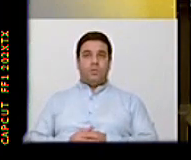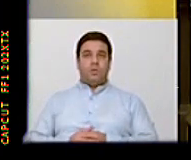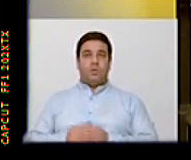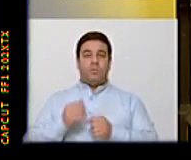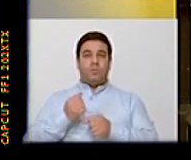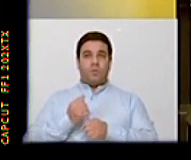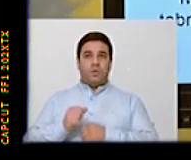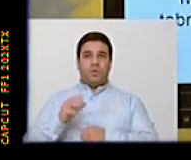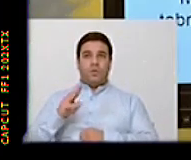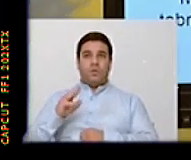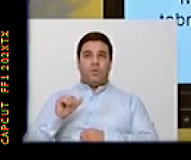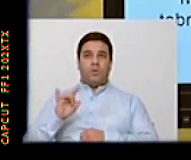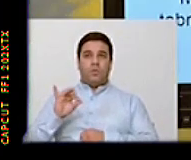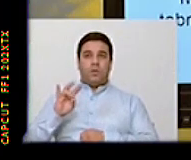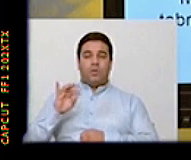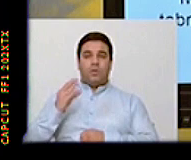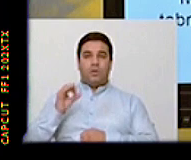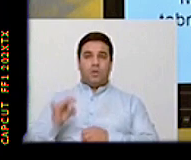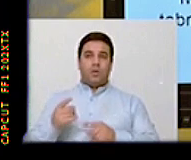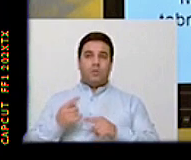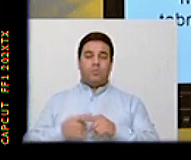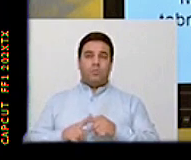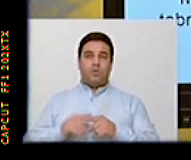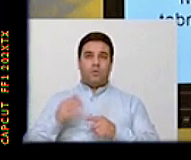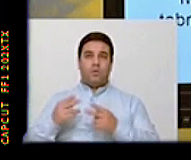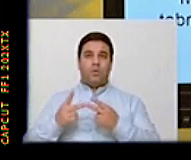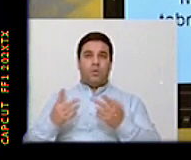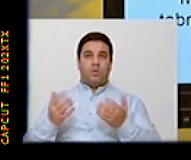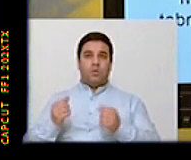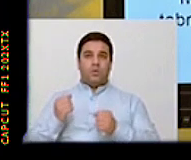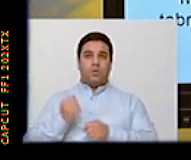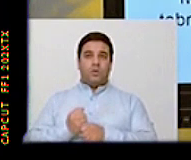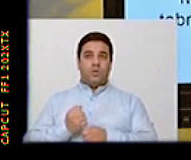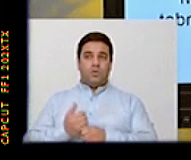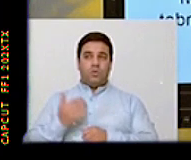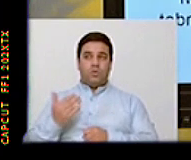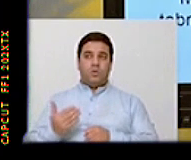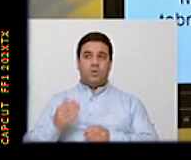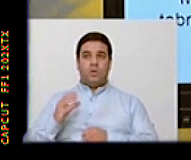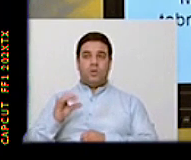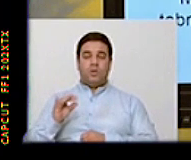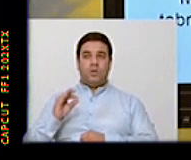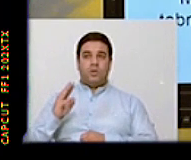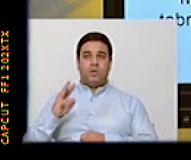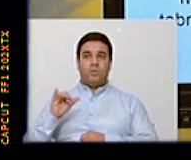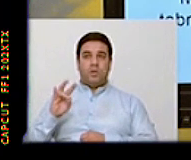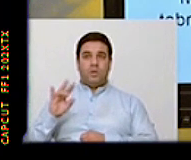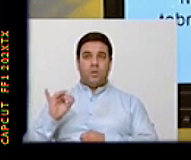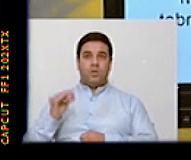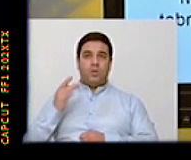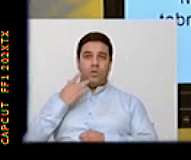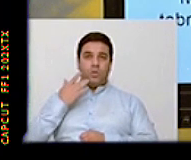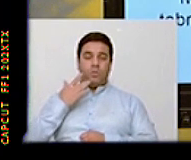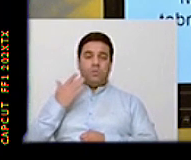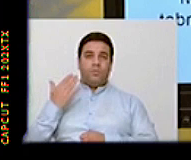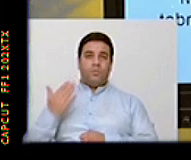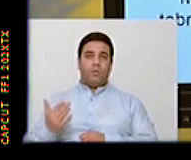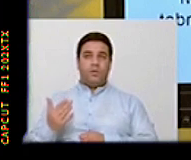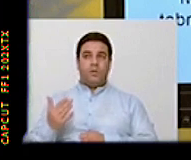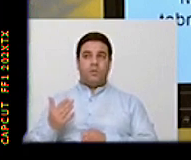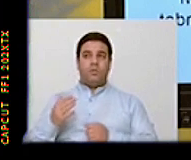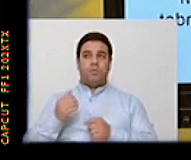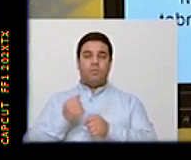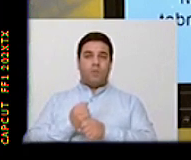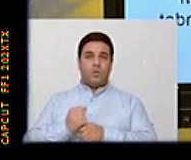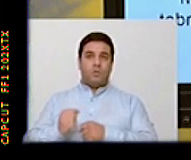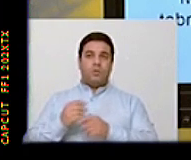Majburiy tebranishlar. Majburiy tebranishlarni hosil qilish uchun sistemani doimiy ravishda